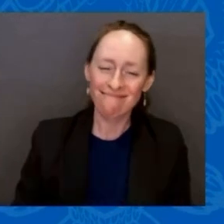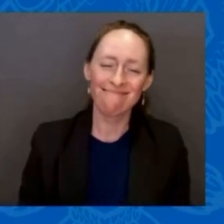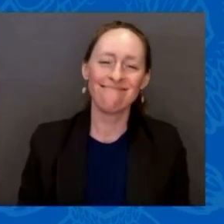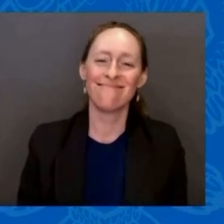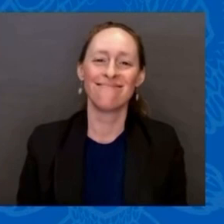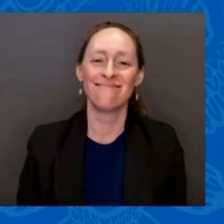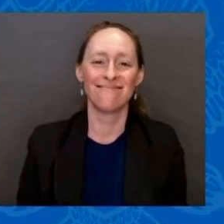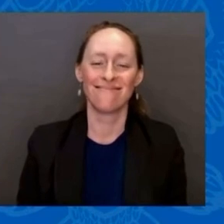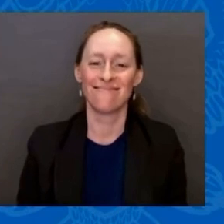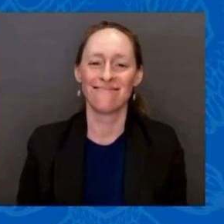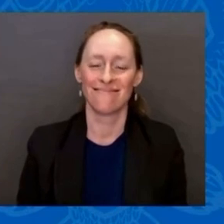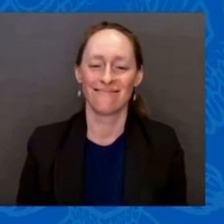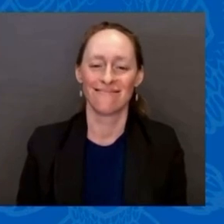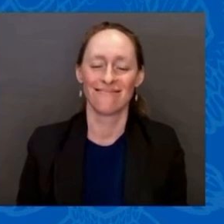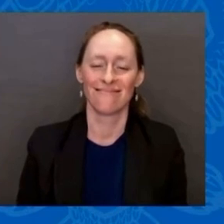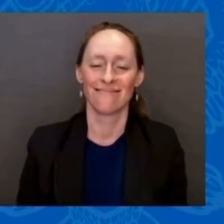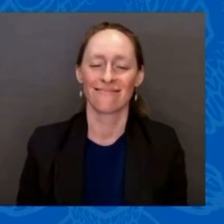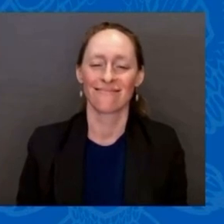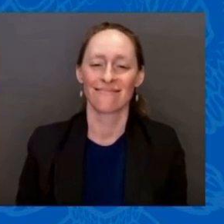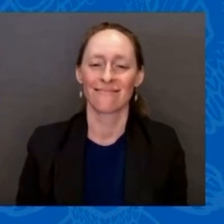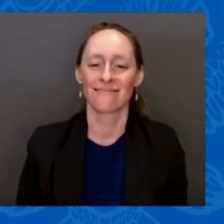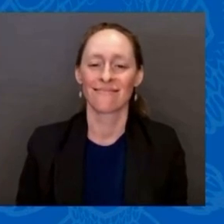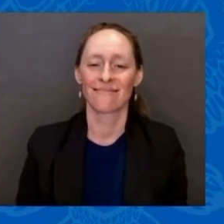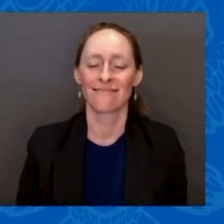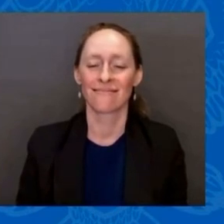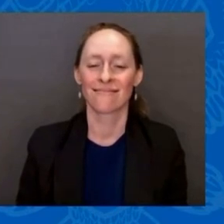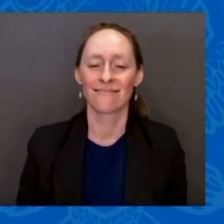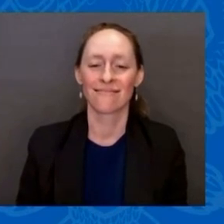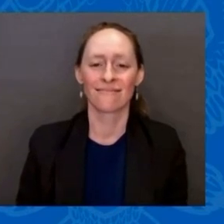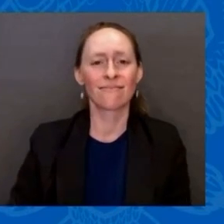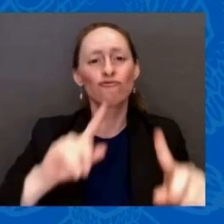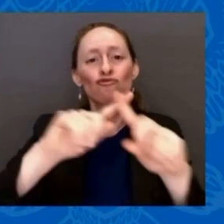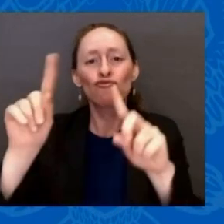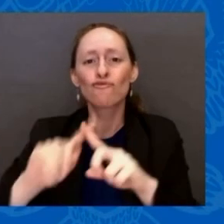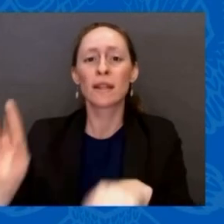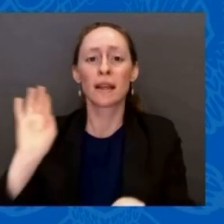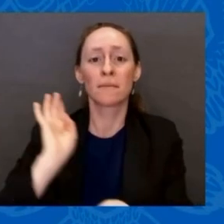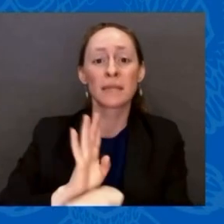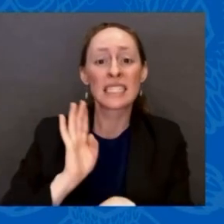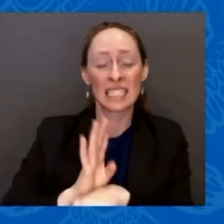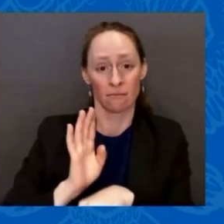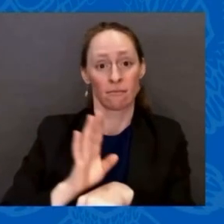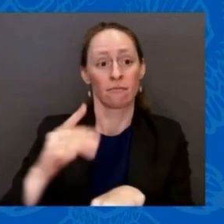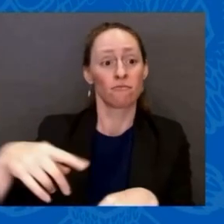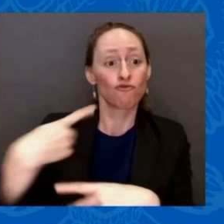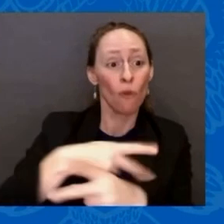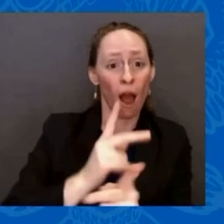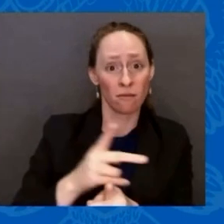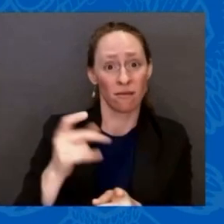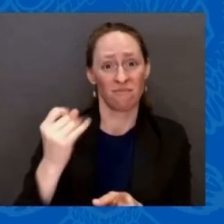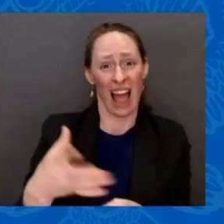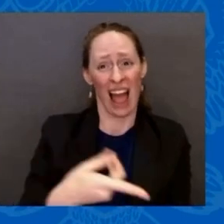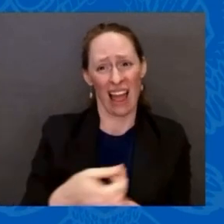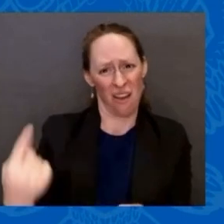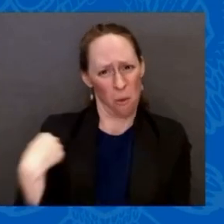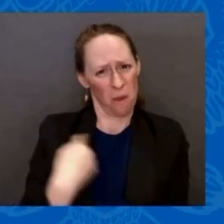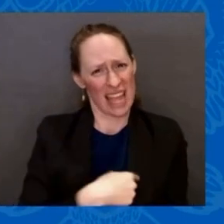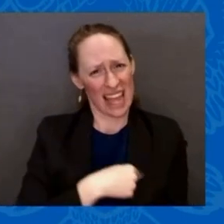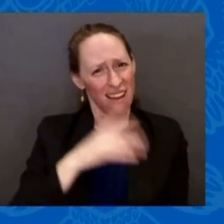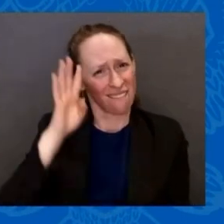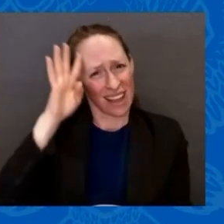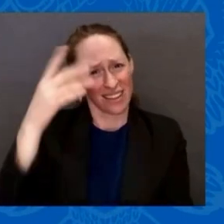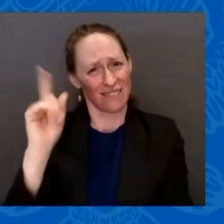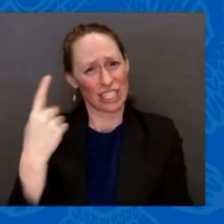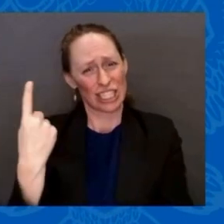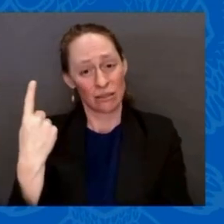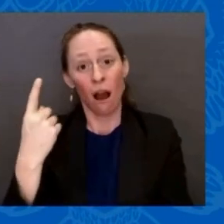move overseas, like semiconductors. I want to remind you, America invented these chips. Small computer chips the size